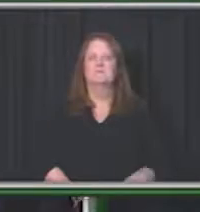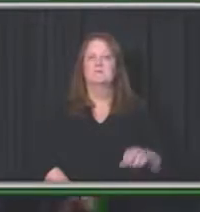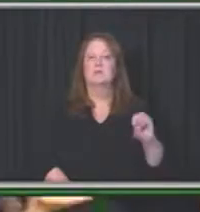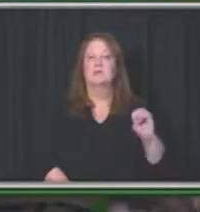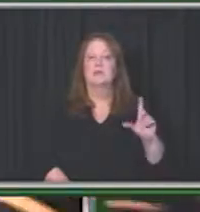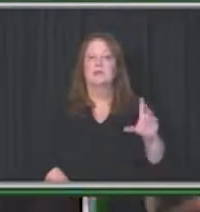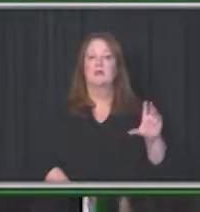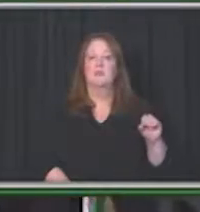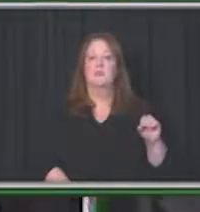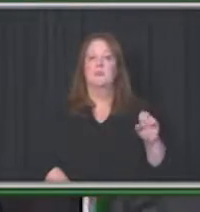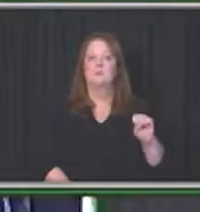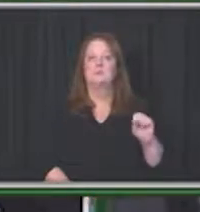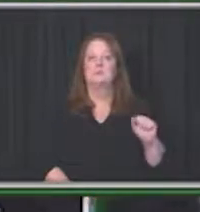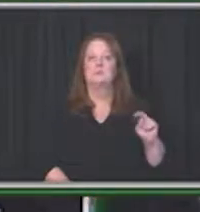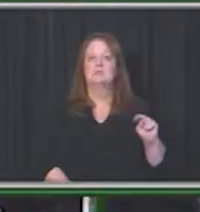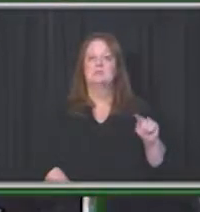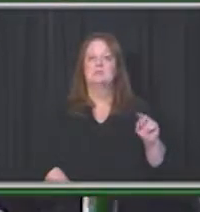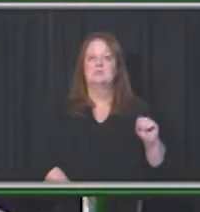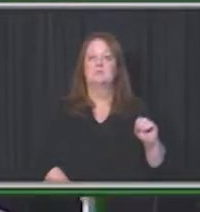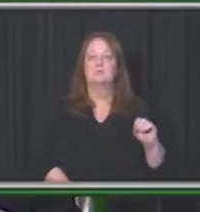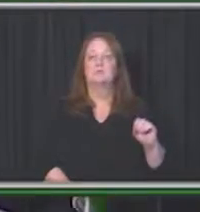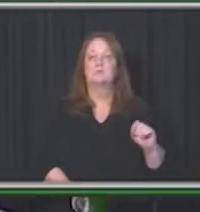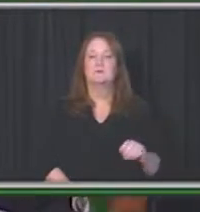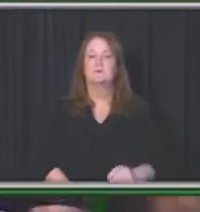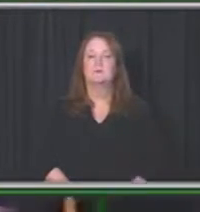Eriko Sato.